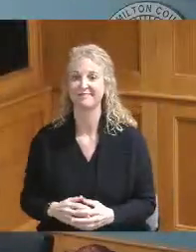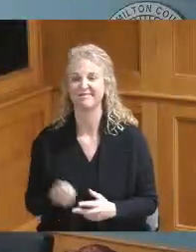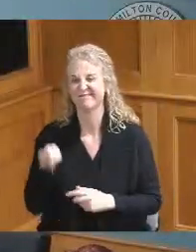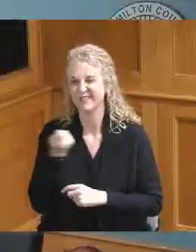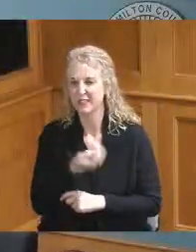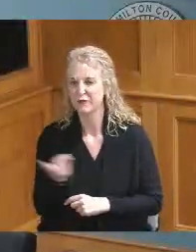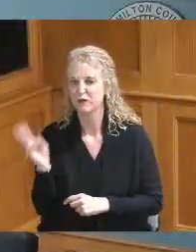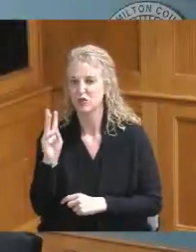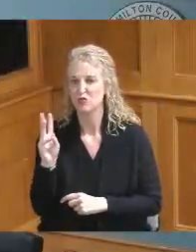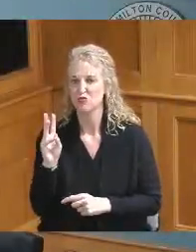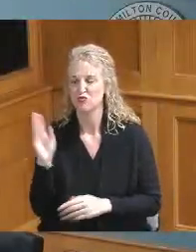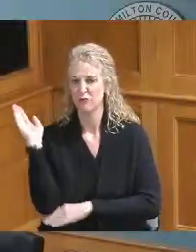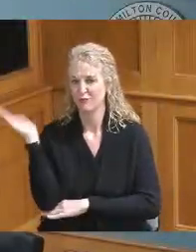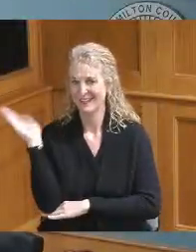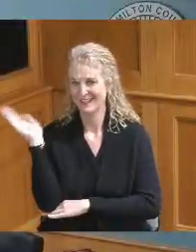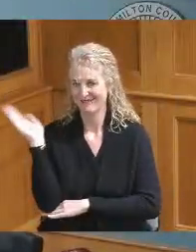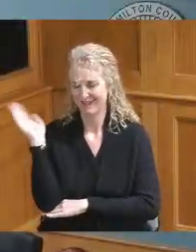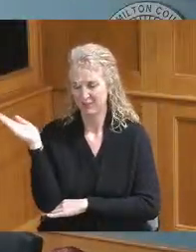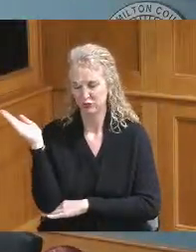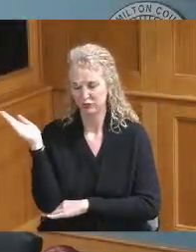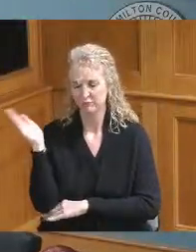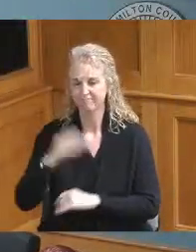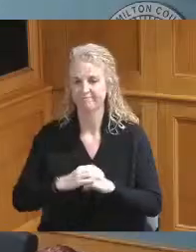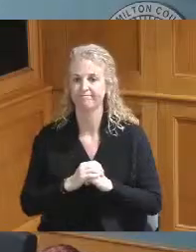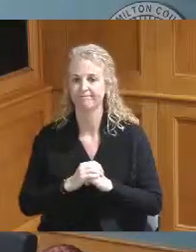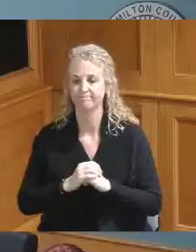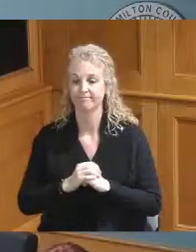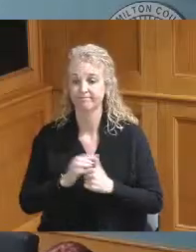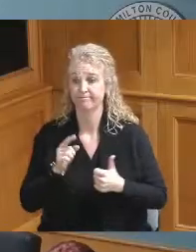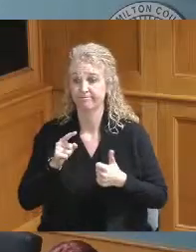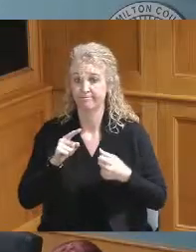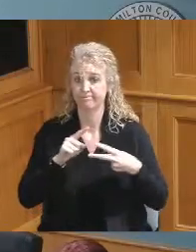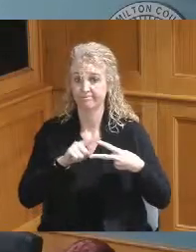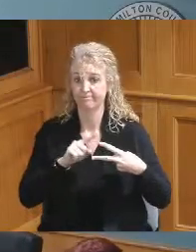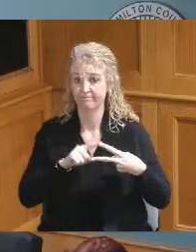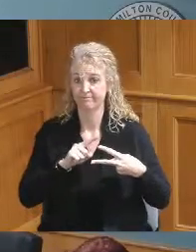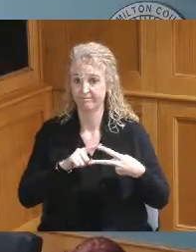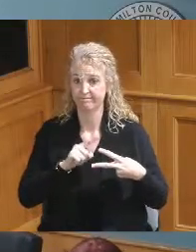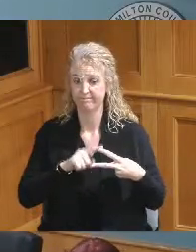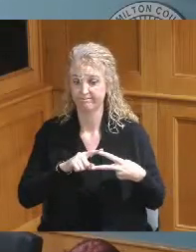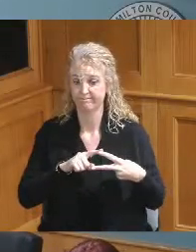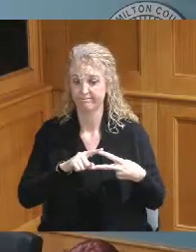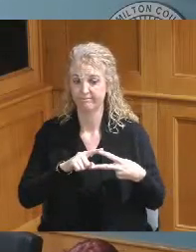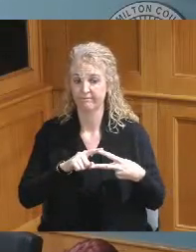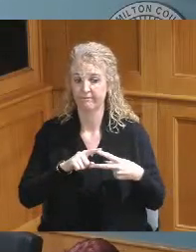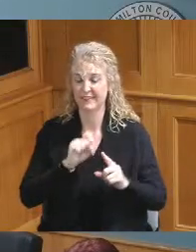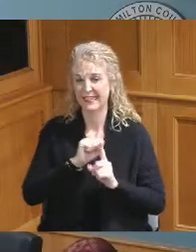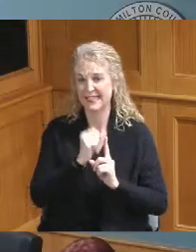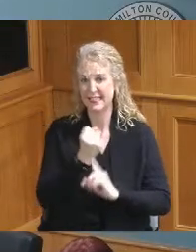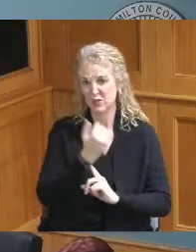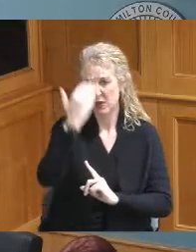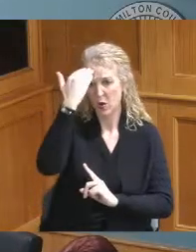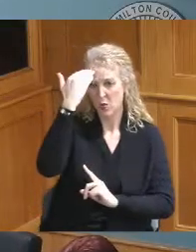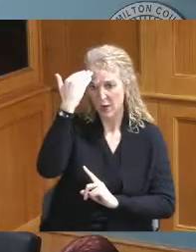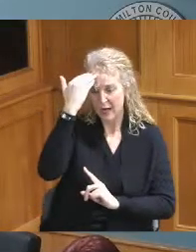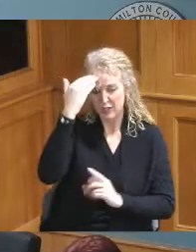couple of presentations here today. The first one is about situational awareness and